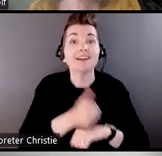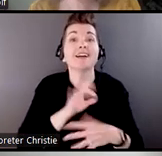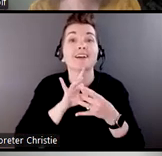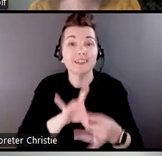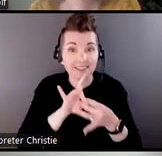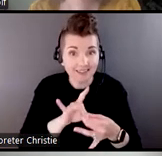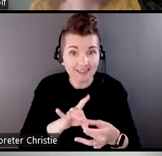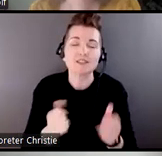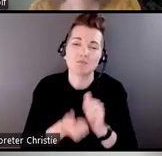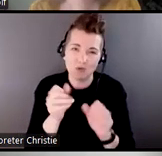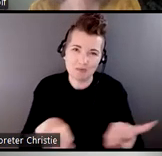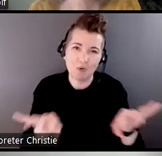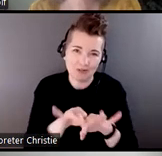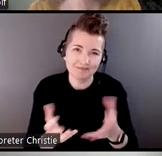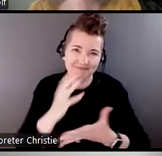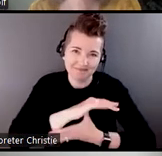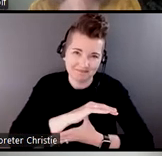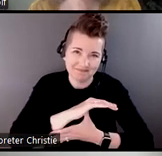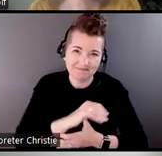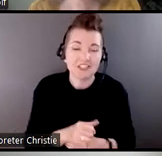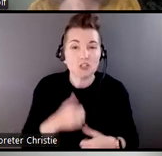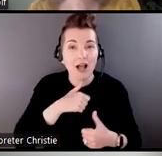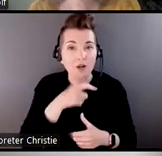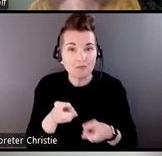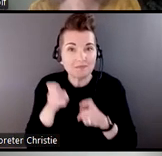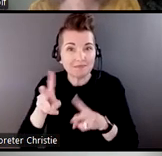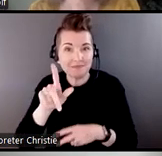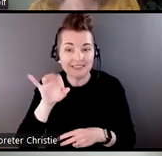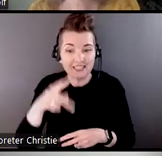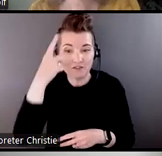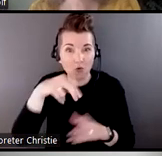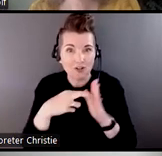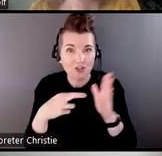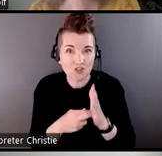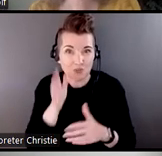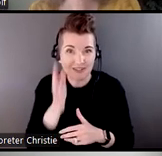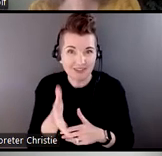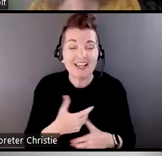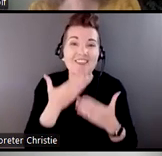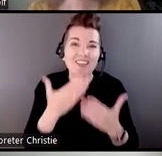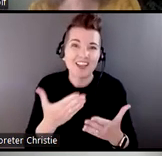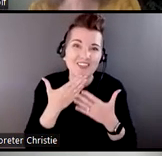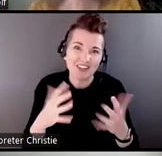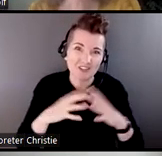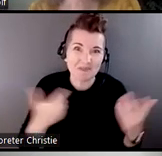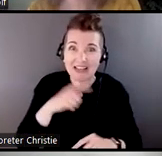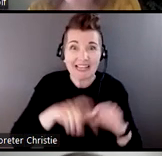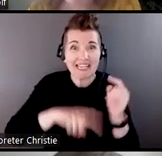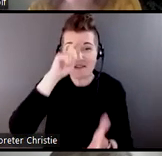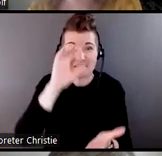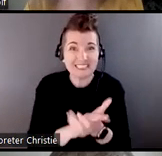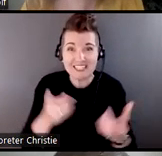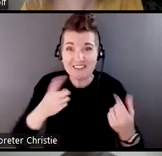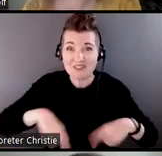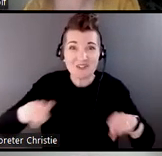well. All right, so thank you all so much. Oh, I can't believe we did it, this whole